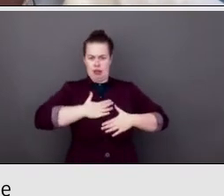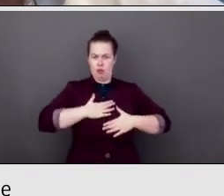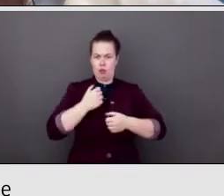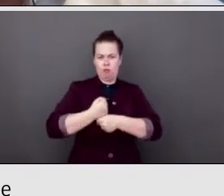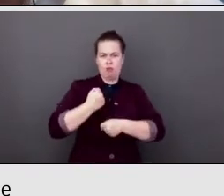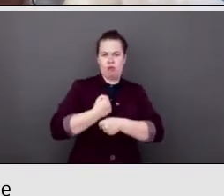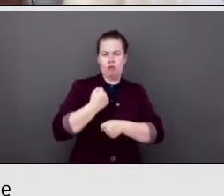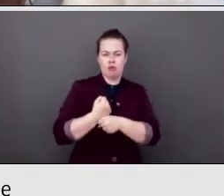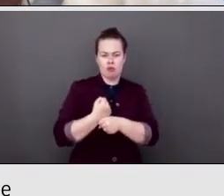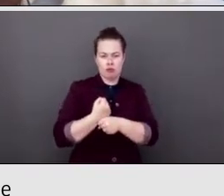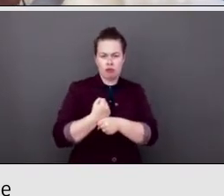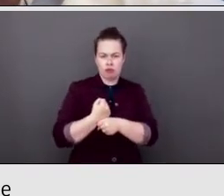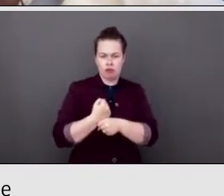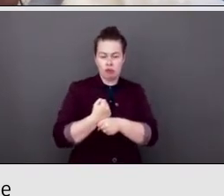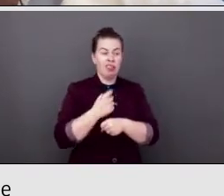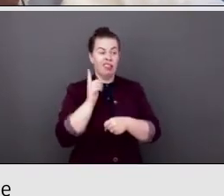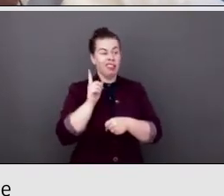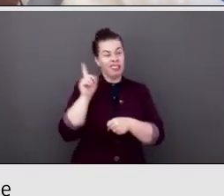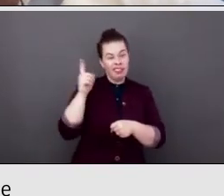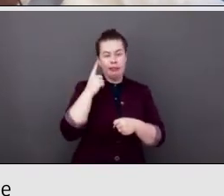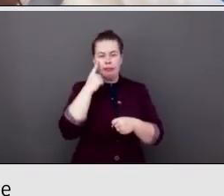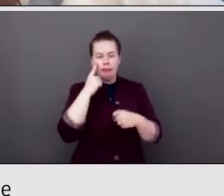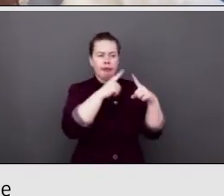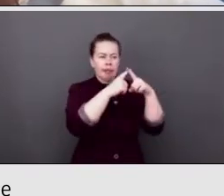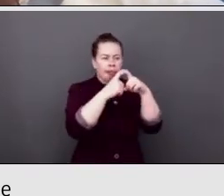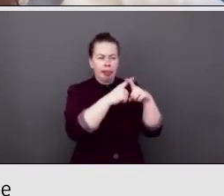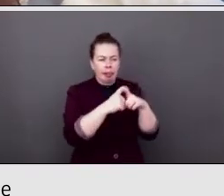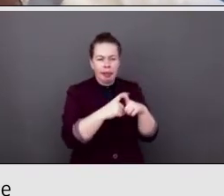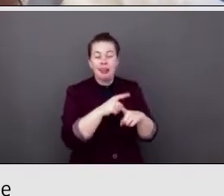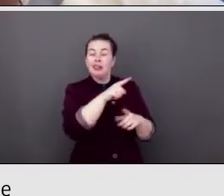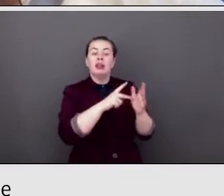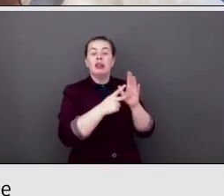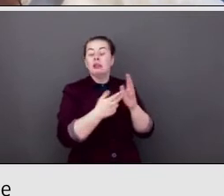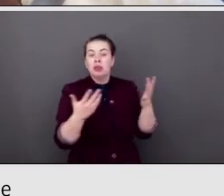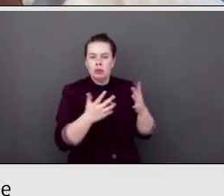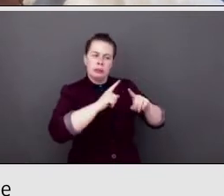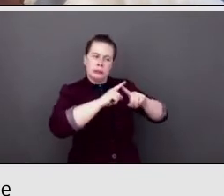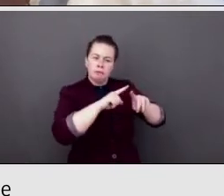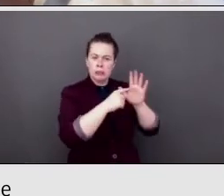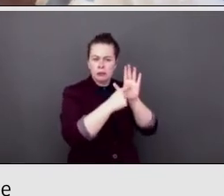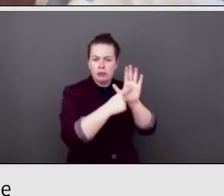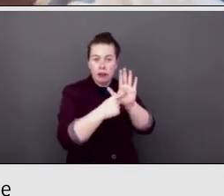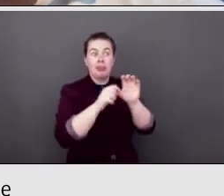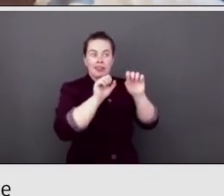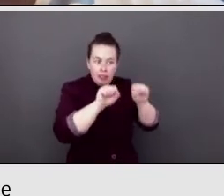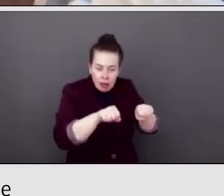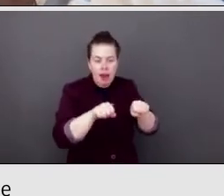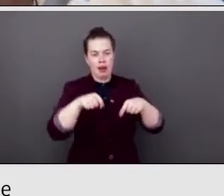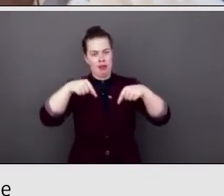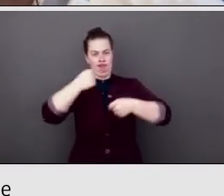integration profiles create a vast operational network of use cases that can be deployed at the European